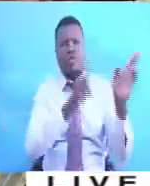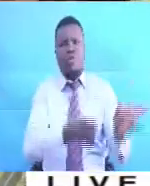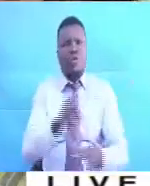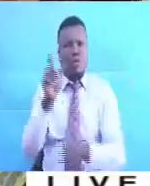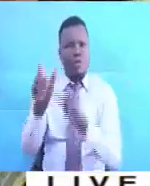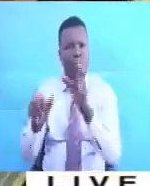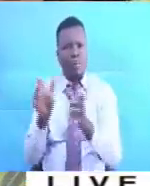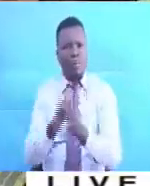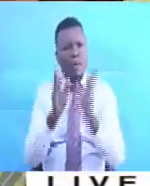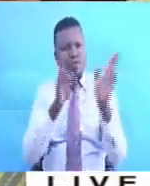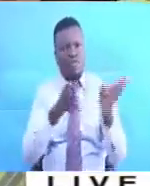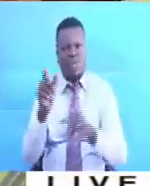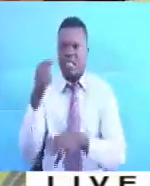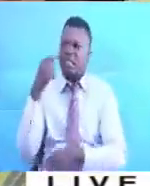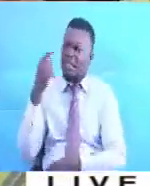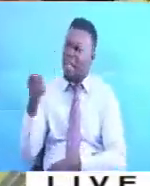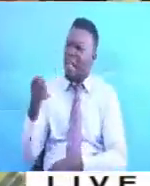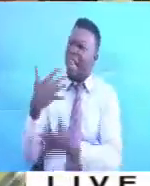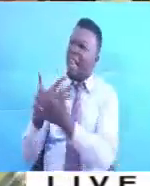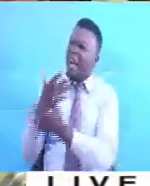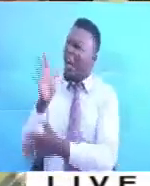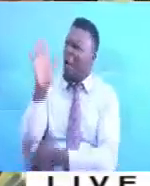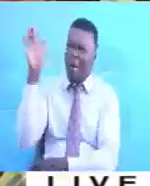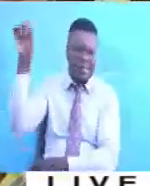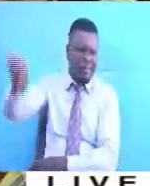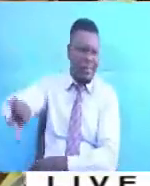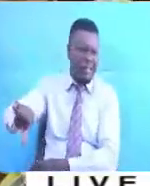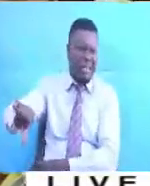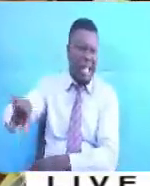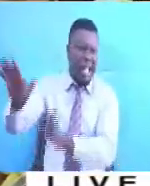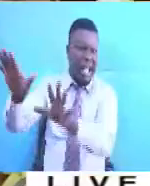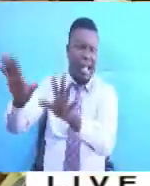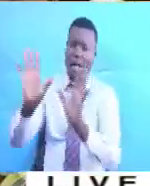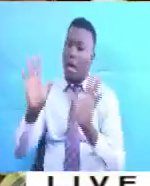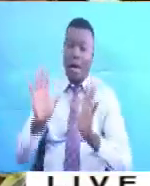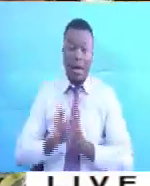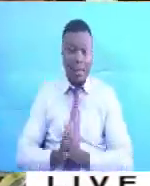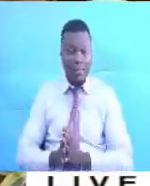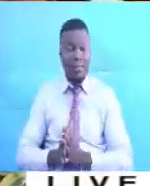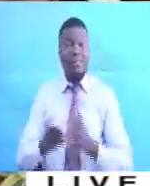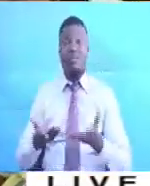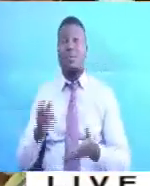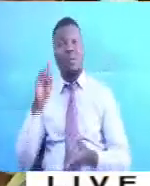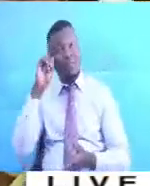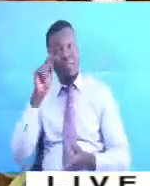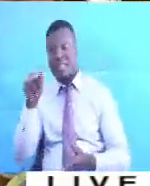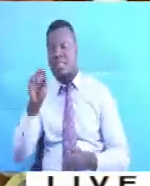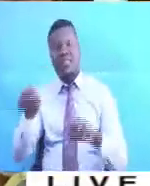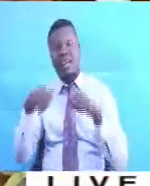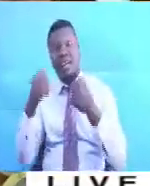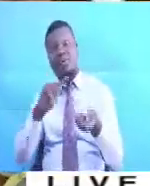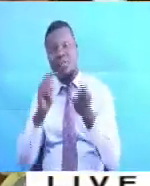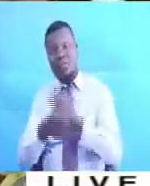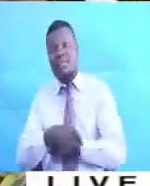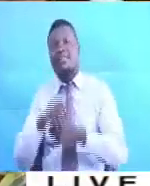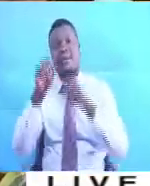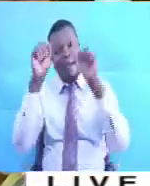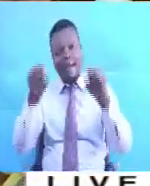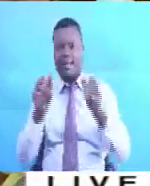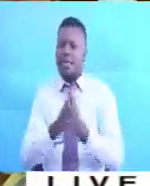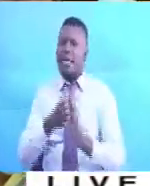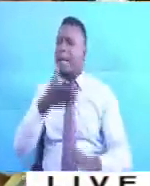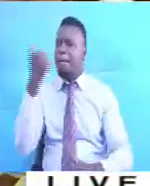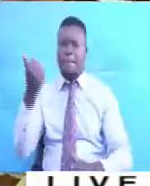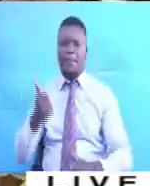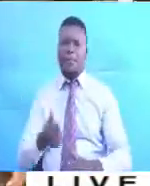look at all prisoners as criminals. For them, they look at them as wonderful human beings who can be changed or possibly who can be better